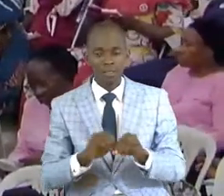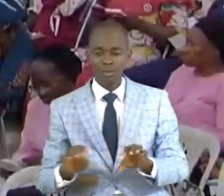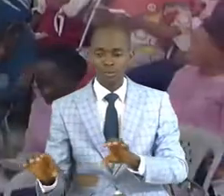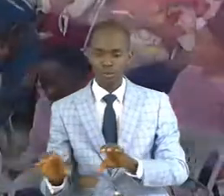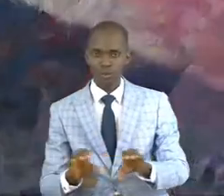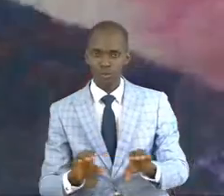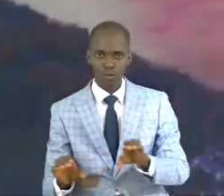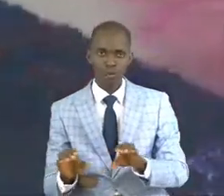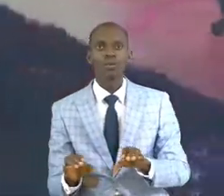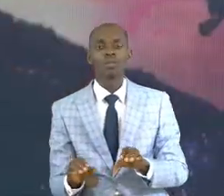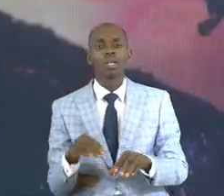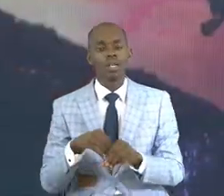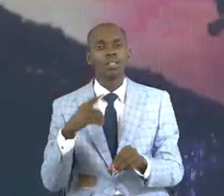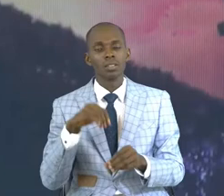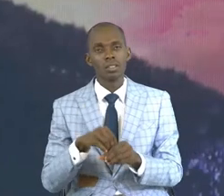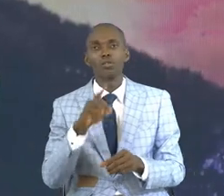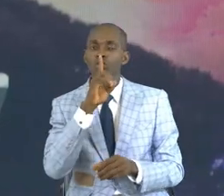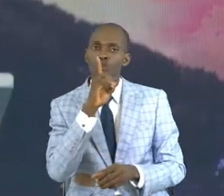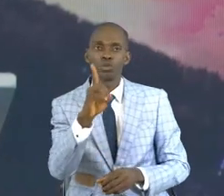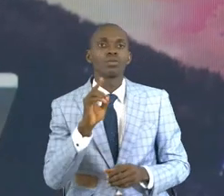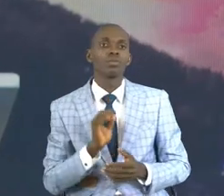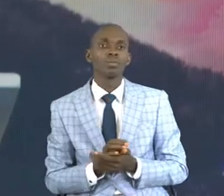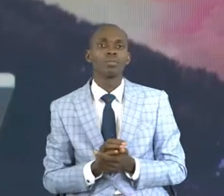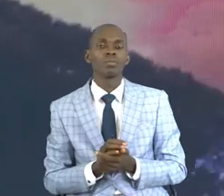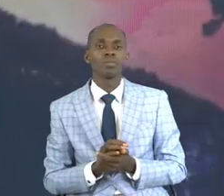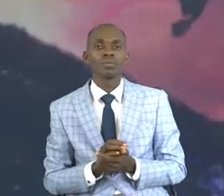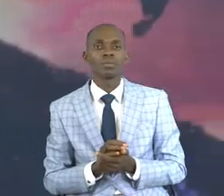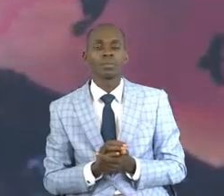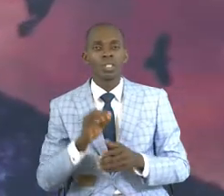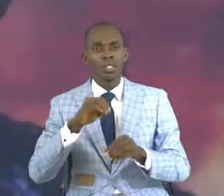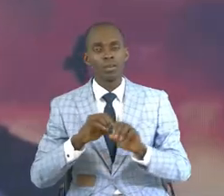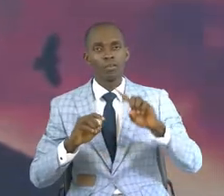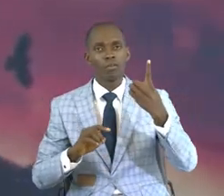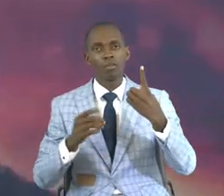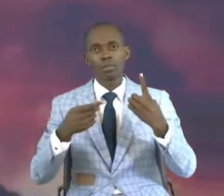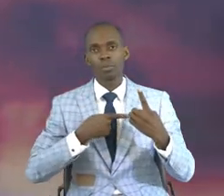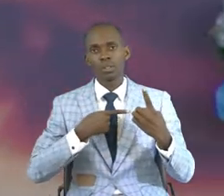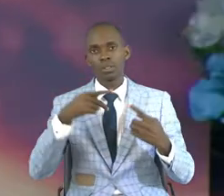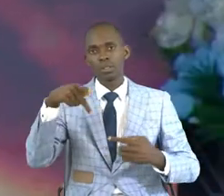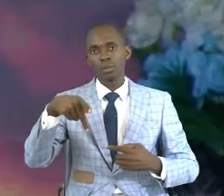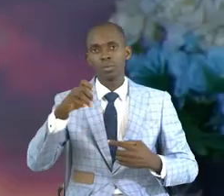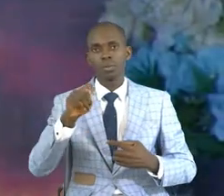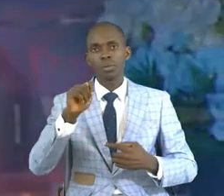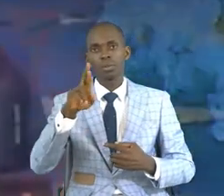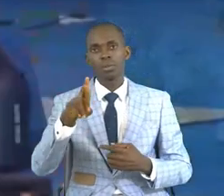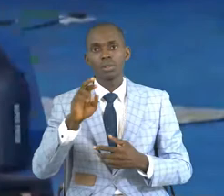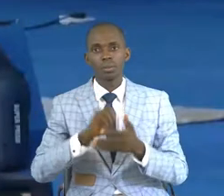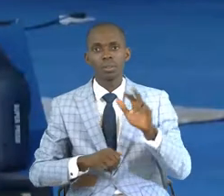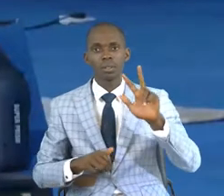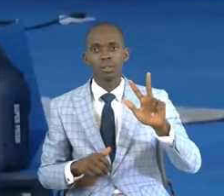in truth. Then in 1 Peter chapter 3 verse